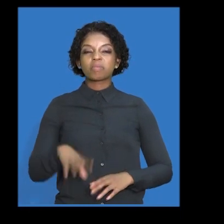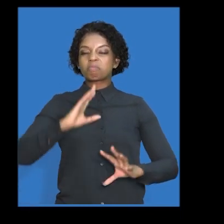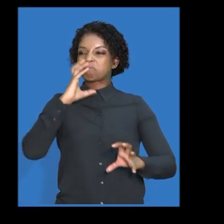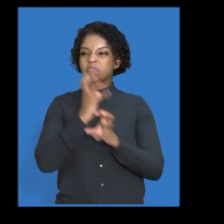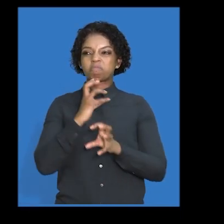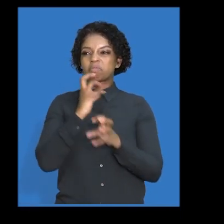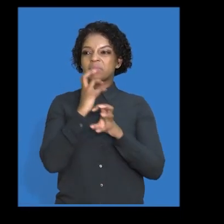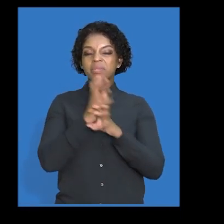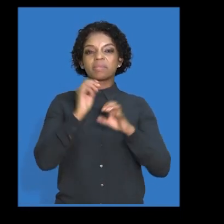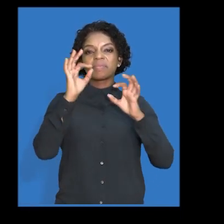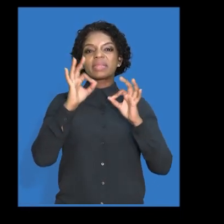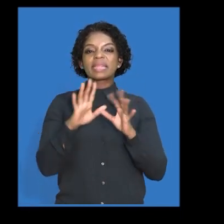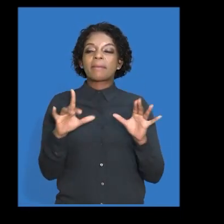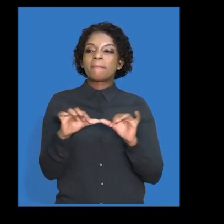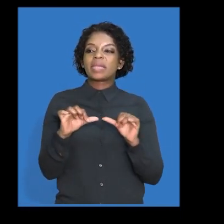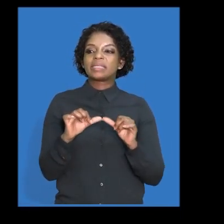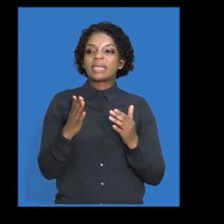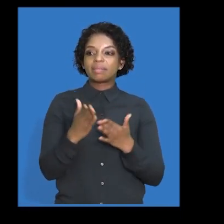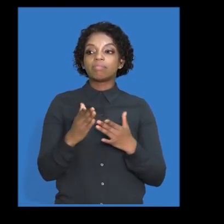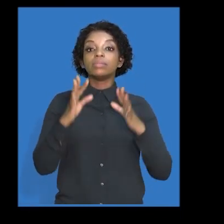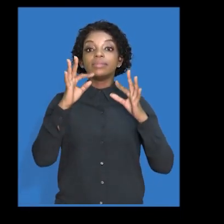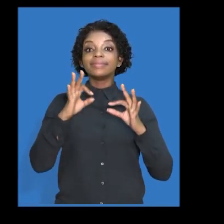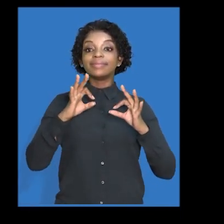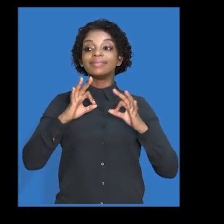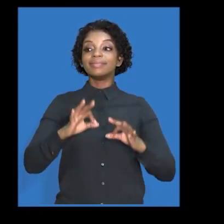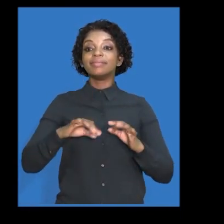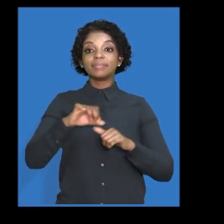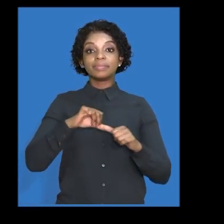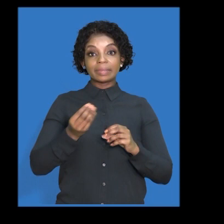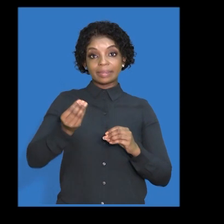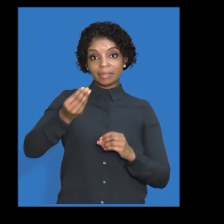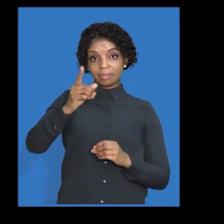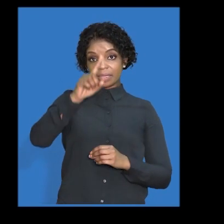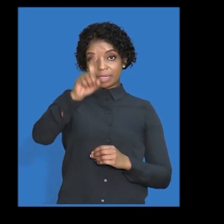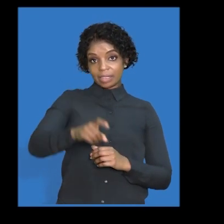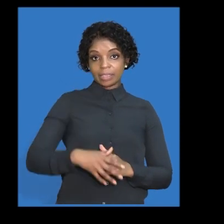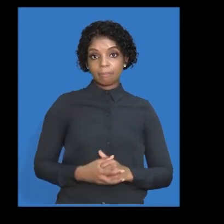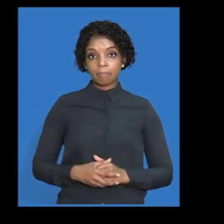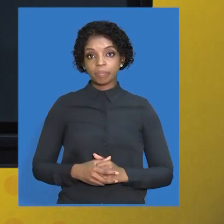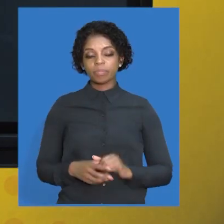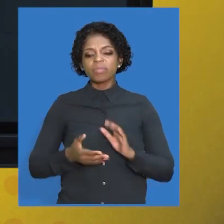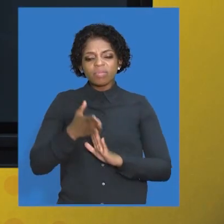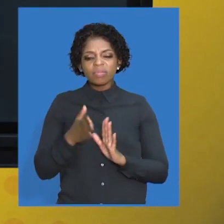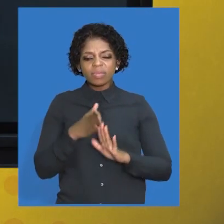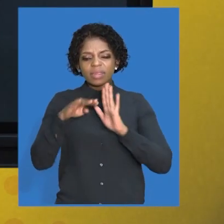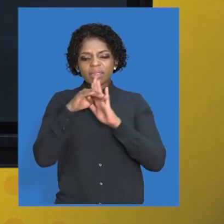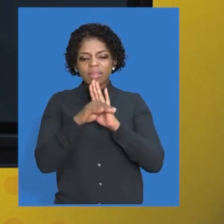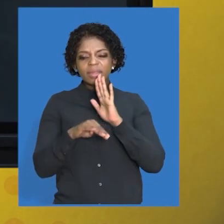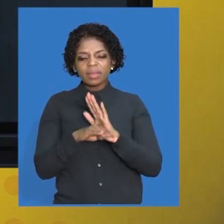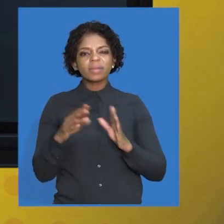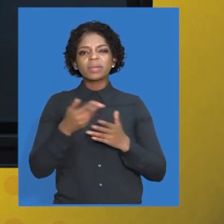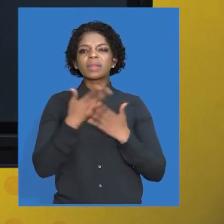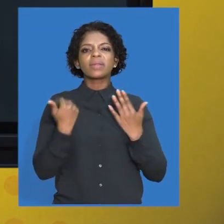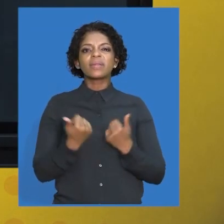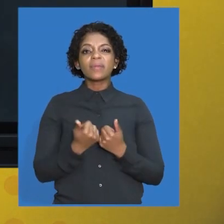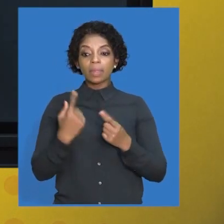the effectiveness of social investment. So just because we run a program, we don't know how effective was it. Did it actually work? Did